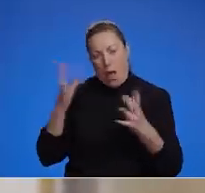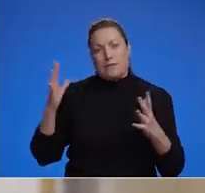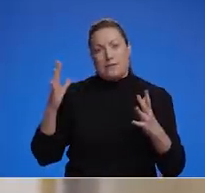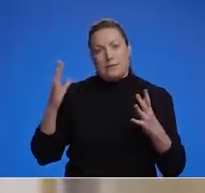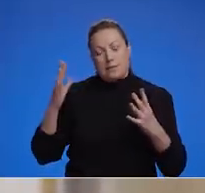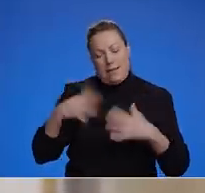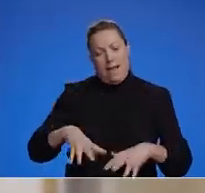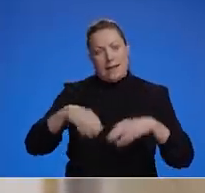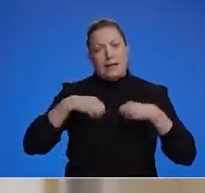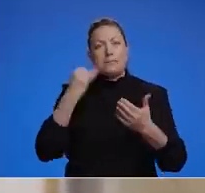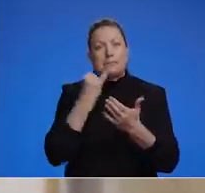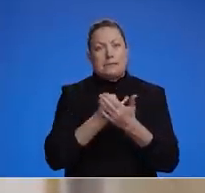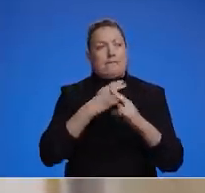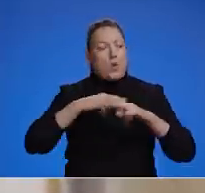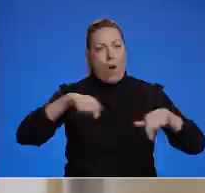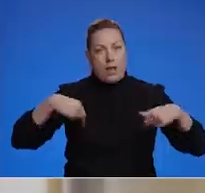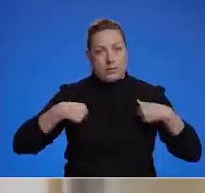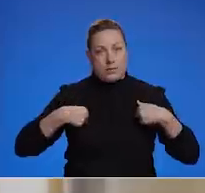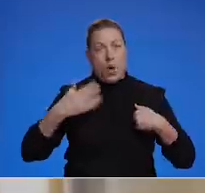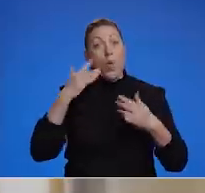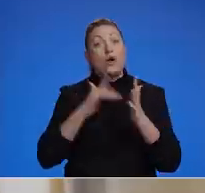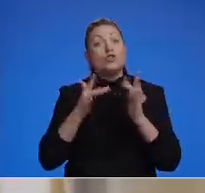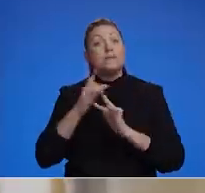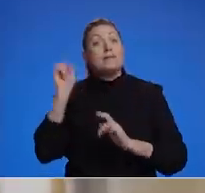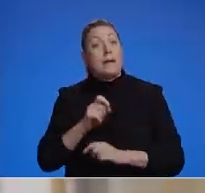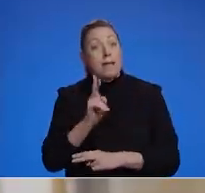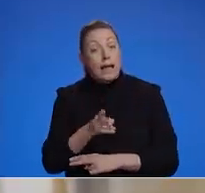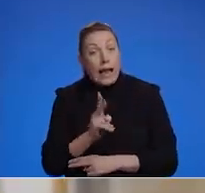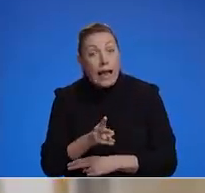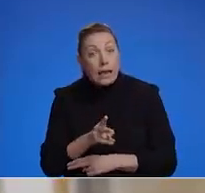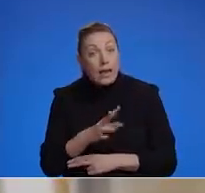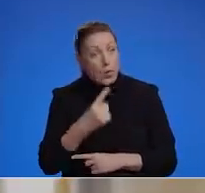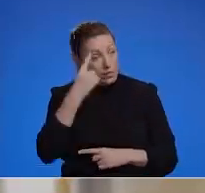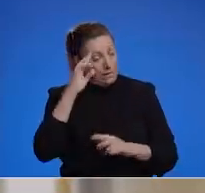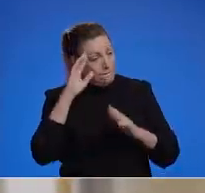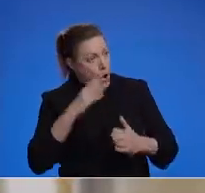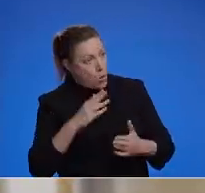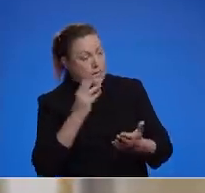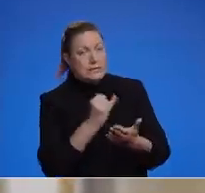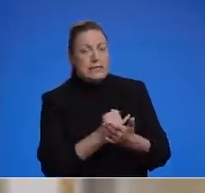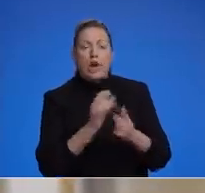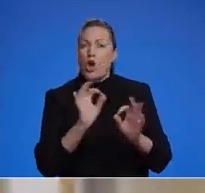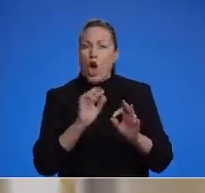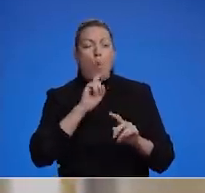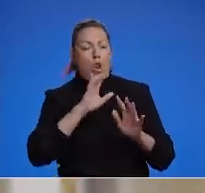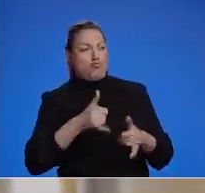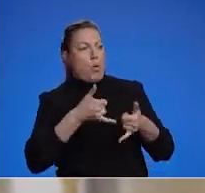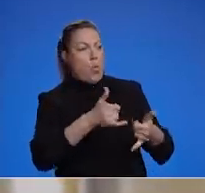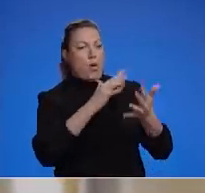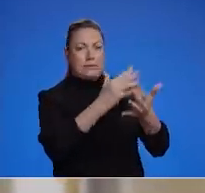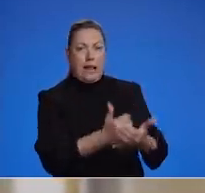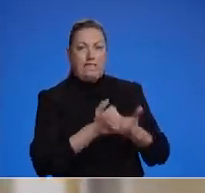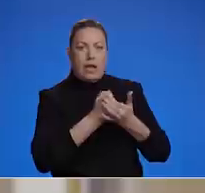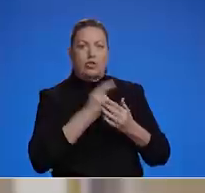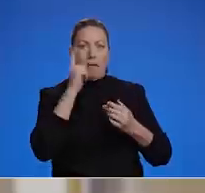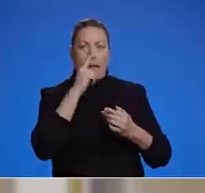faults of many on himself. And when he appears a second time, it is not to deal with sin, but to reward